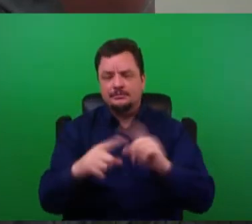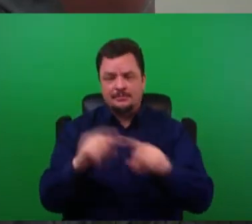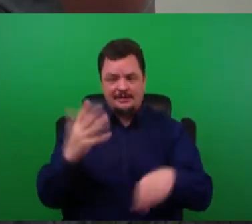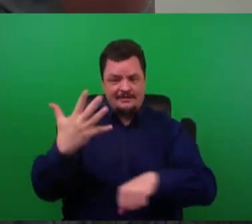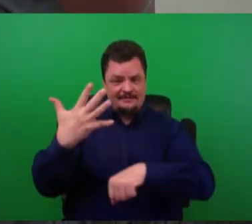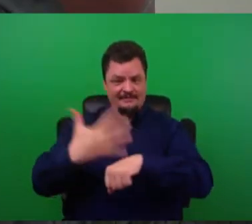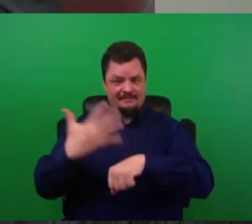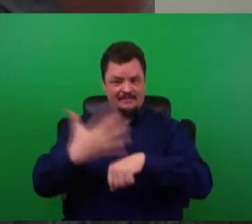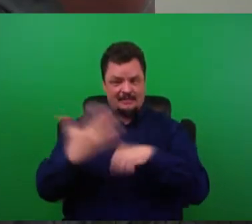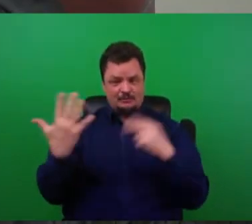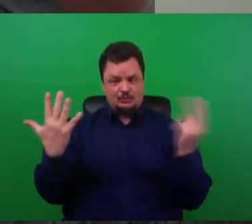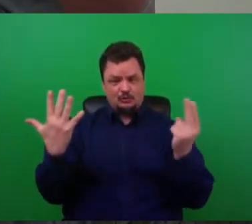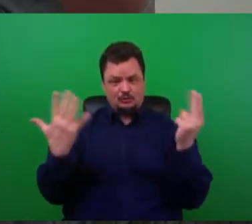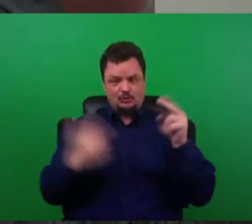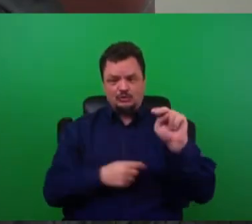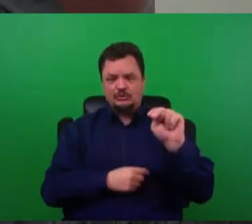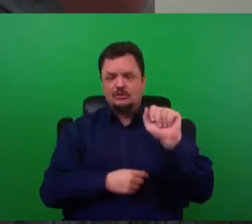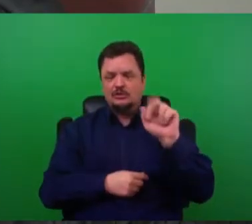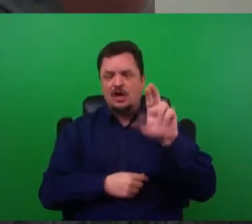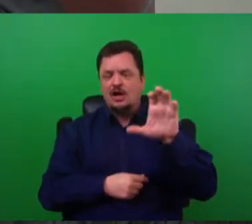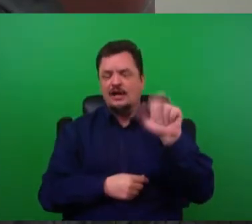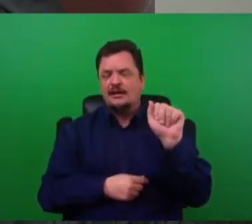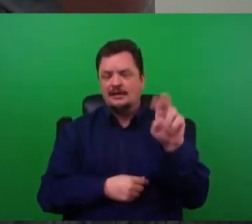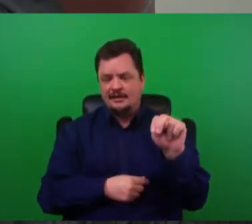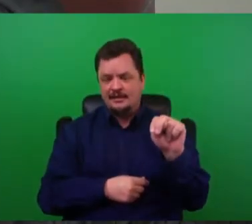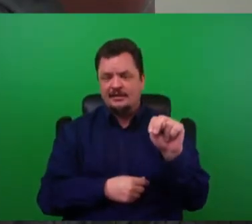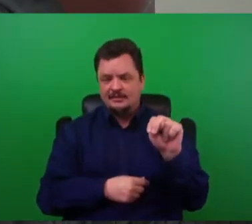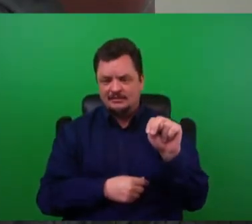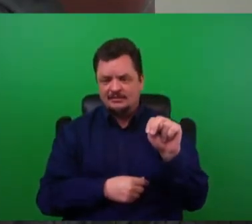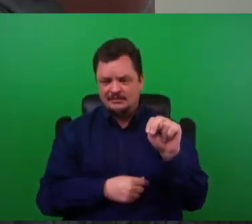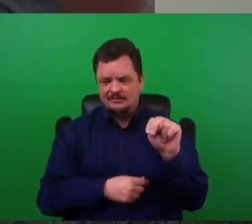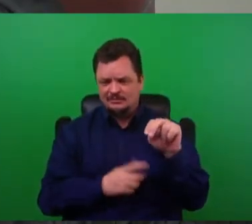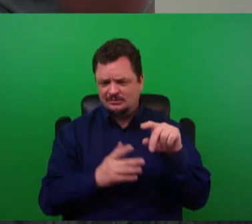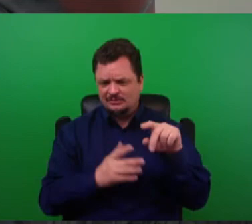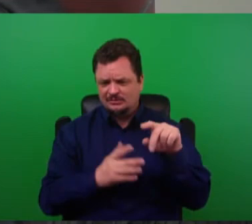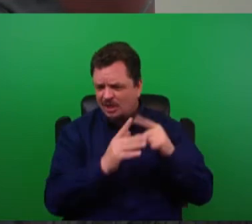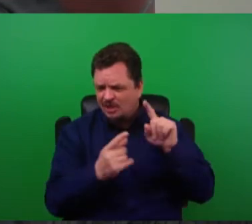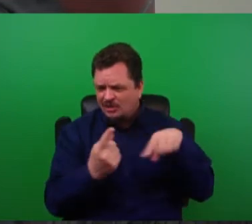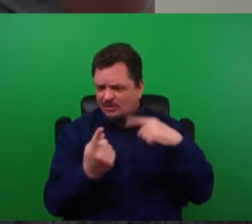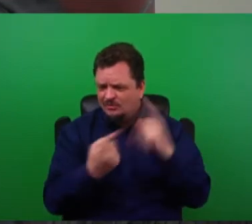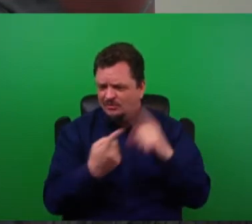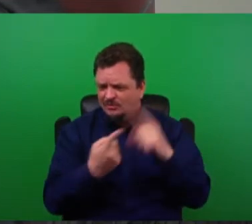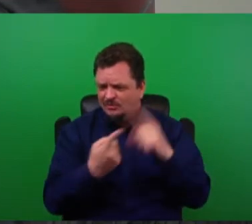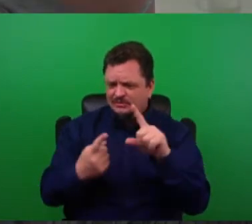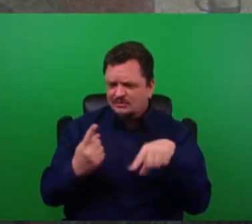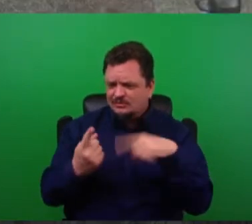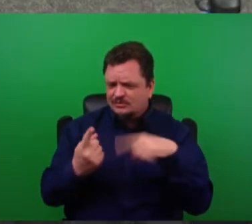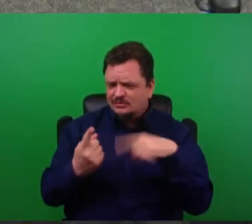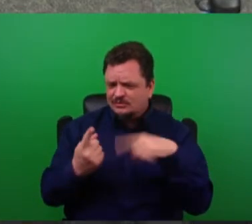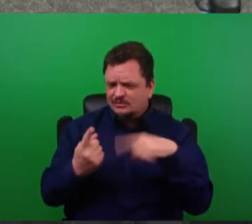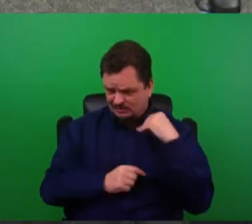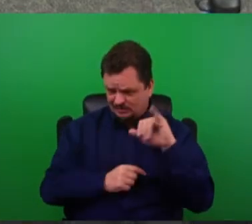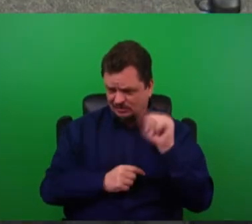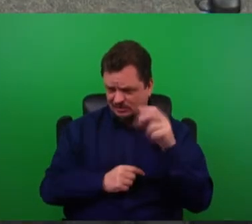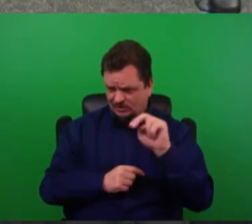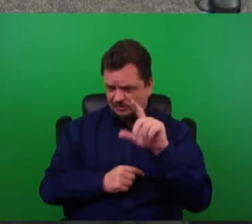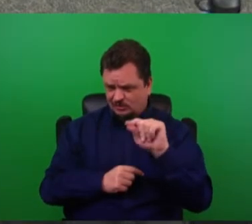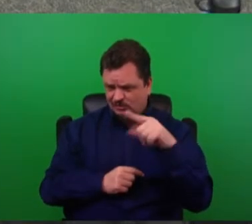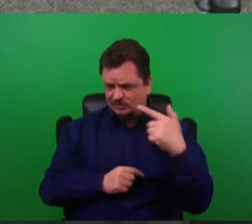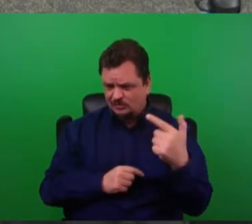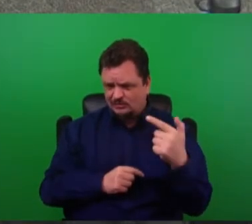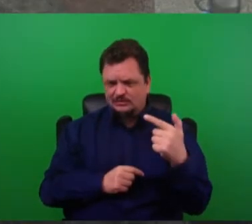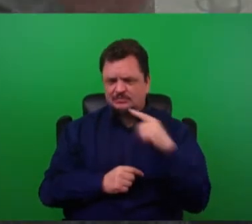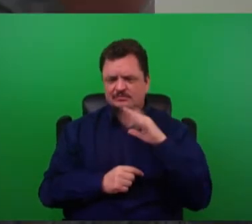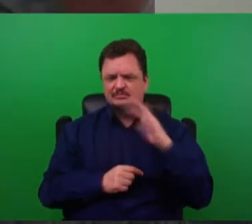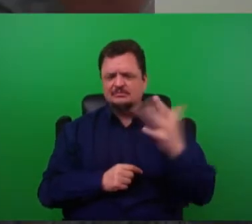used. Was starting when? Was that starting in January of 2021? It would have been November. Of what year?